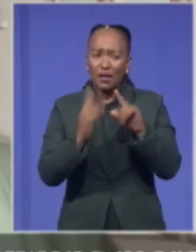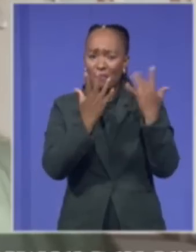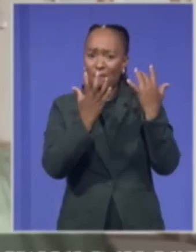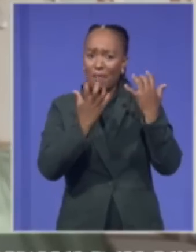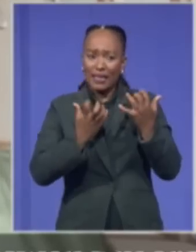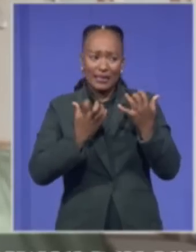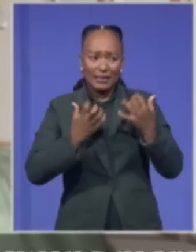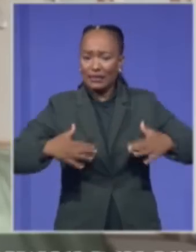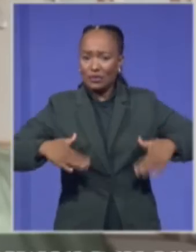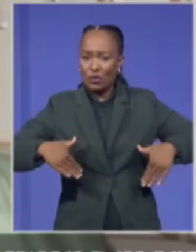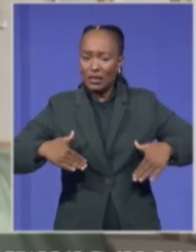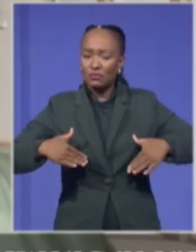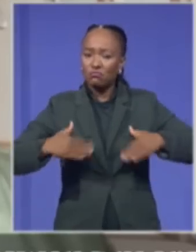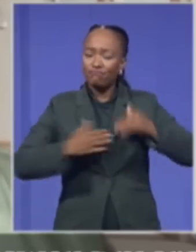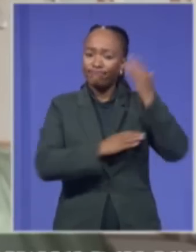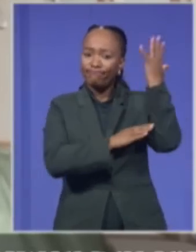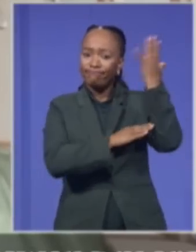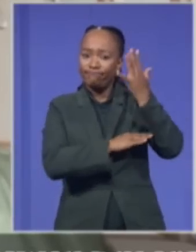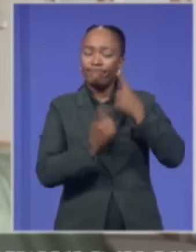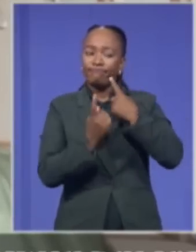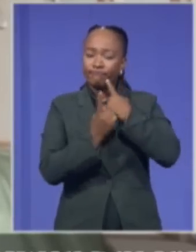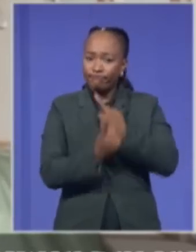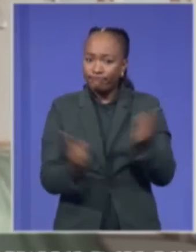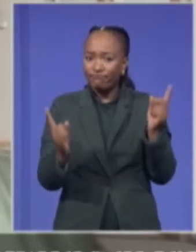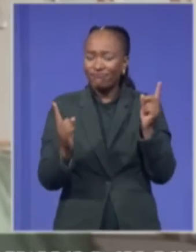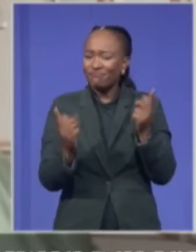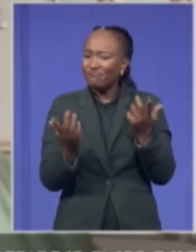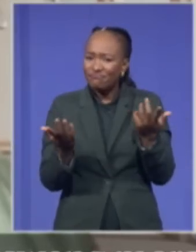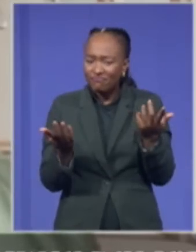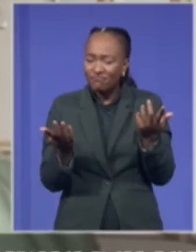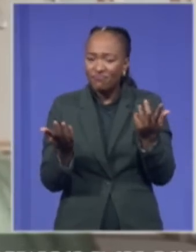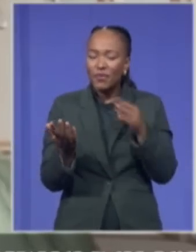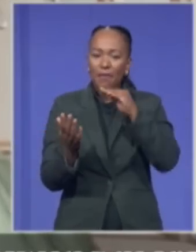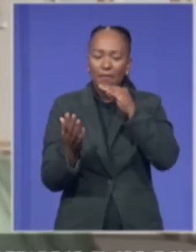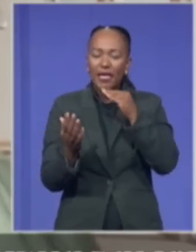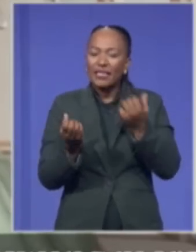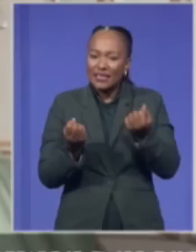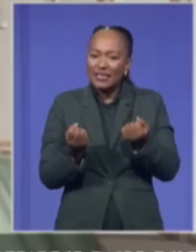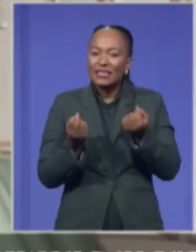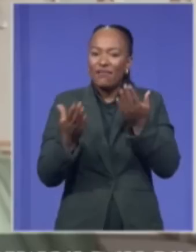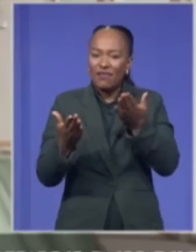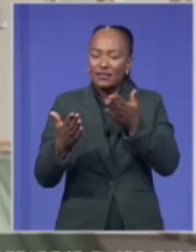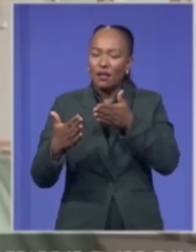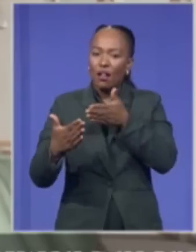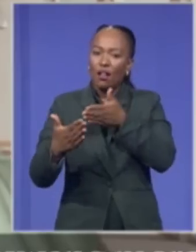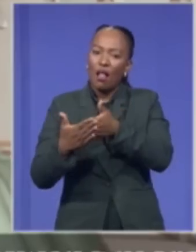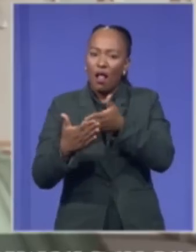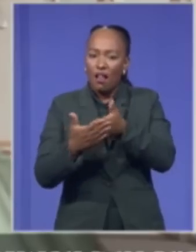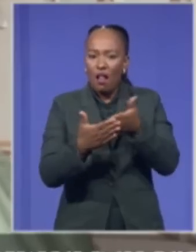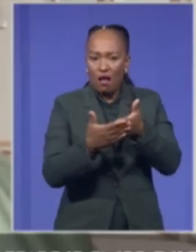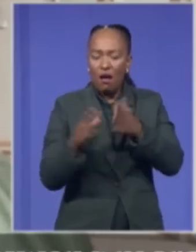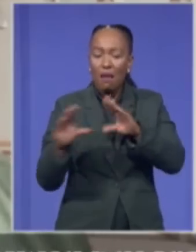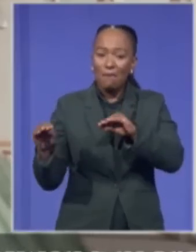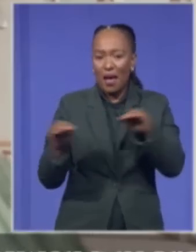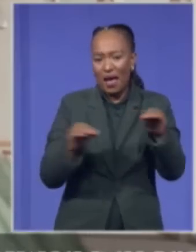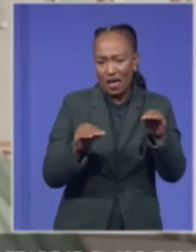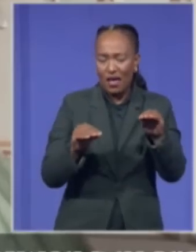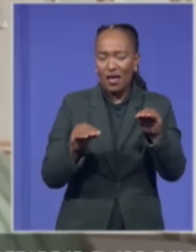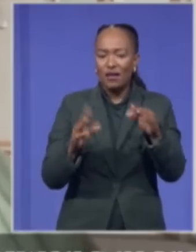sa beiwe e tloga e bontšha botse gore ditirelo di tlo tšea nako o tla o fitlha bathong